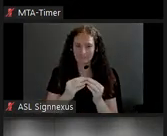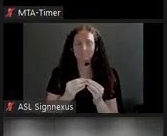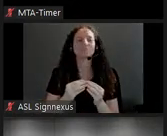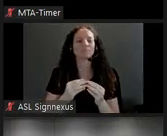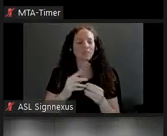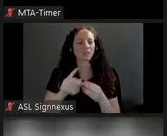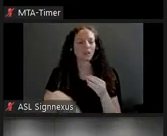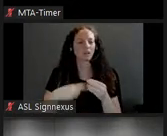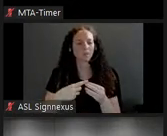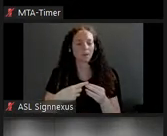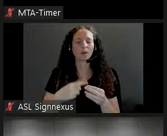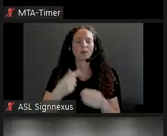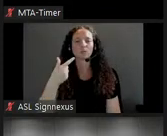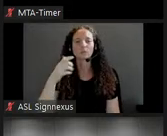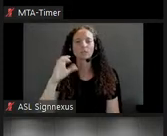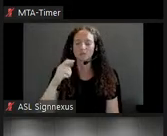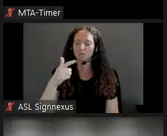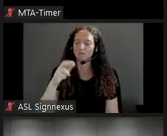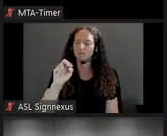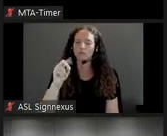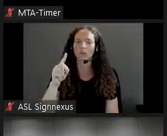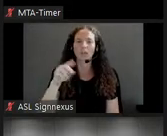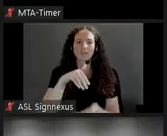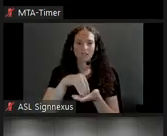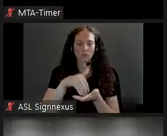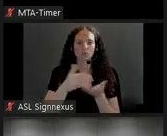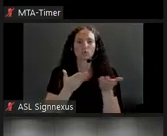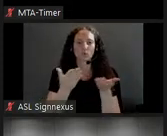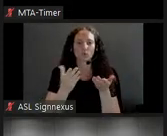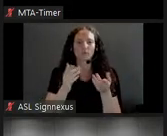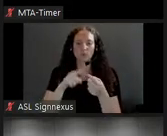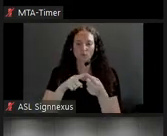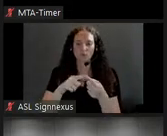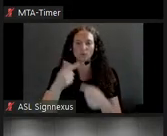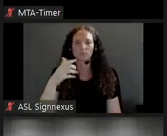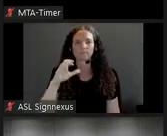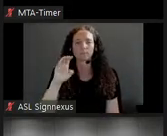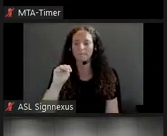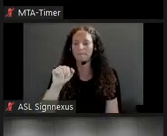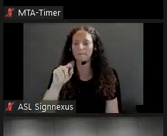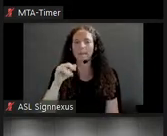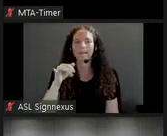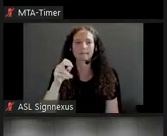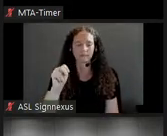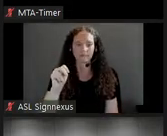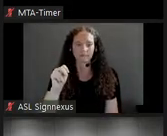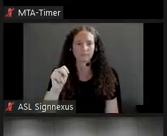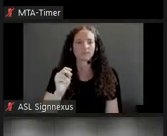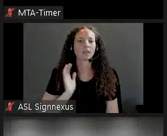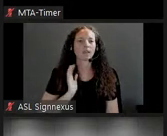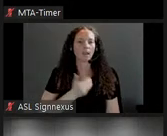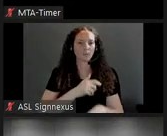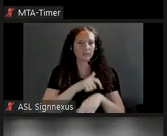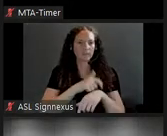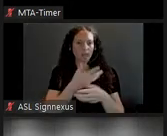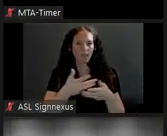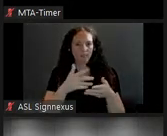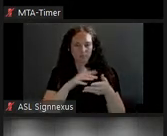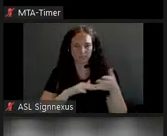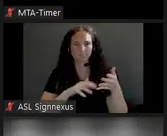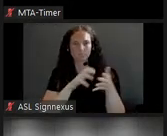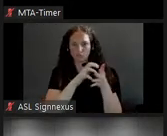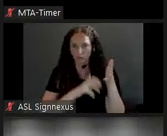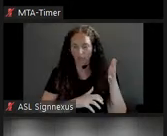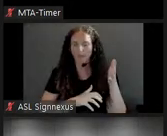as background, the draft timetables were released on June 2nd and they're available on our project page and the MTA website.